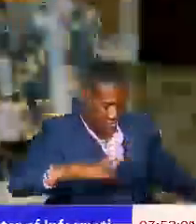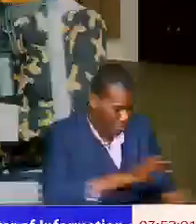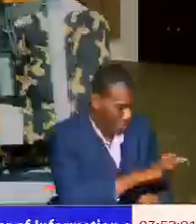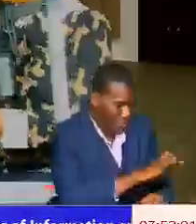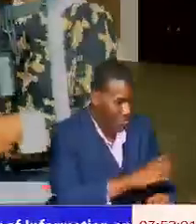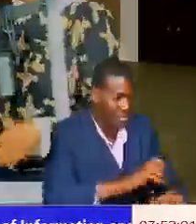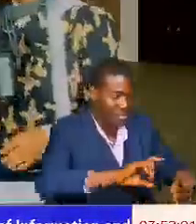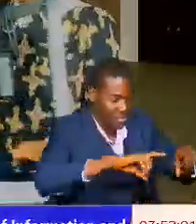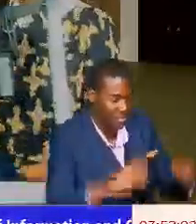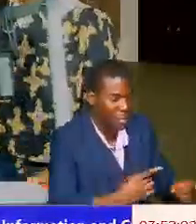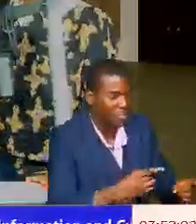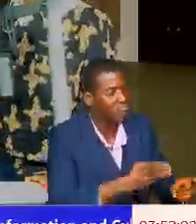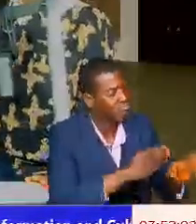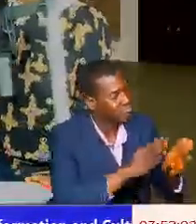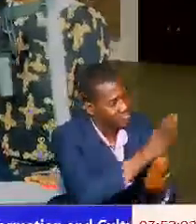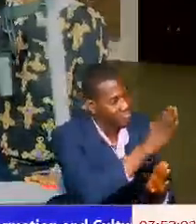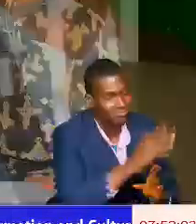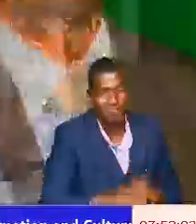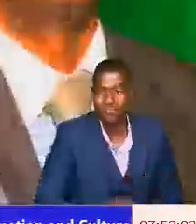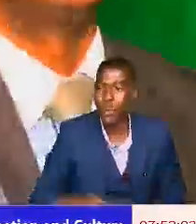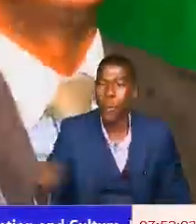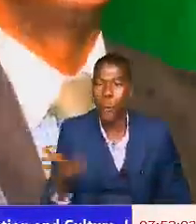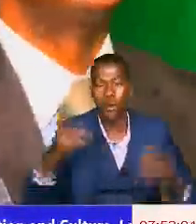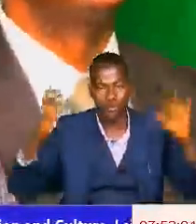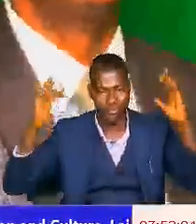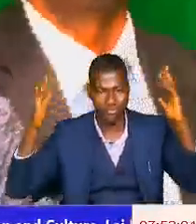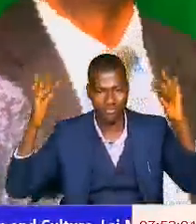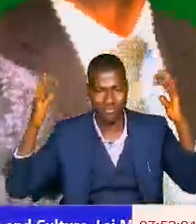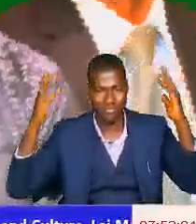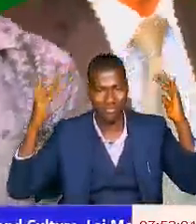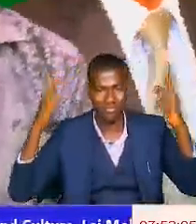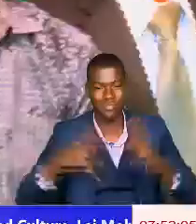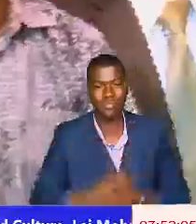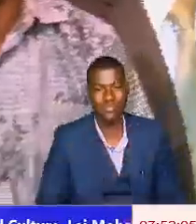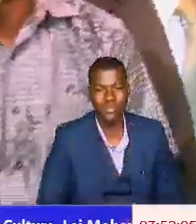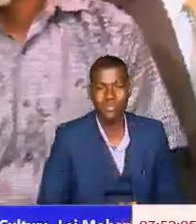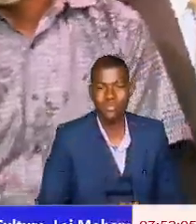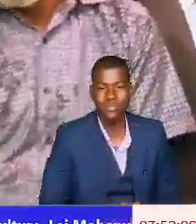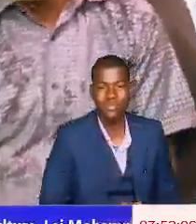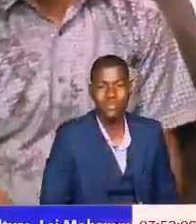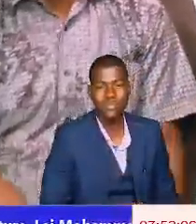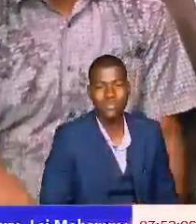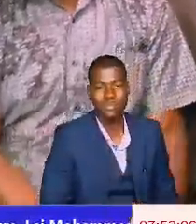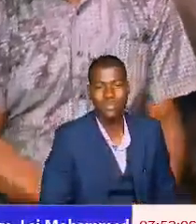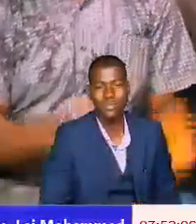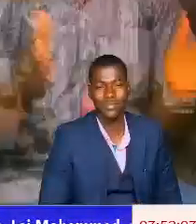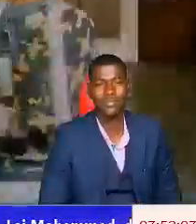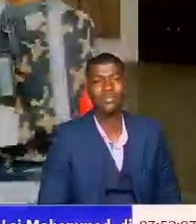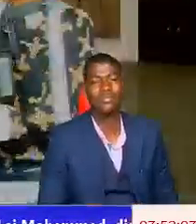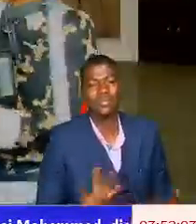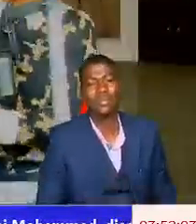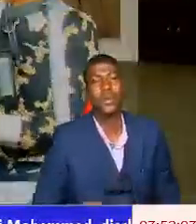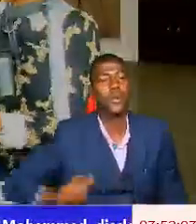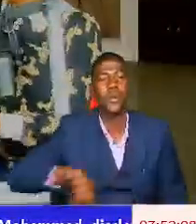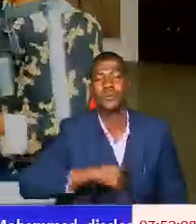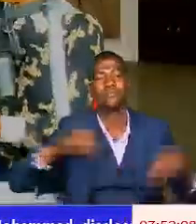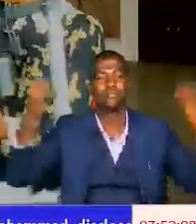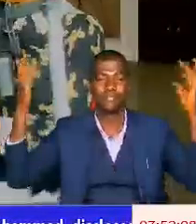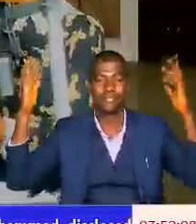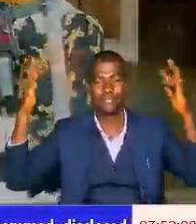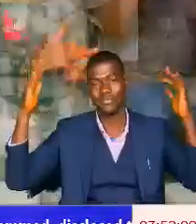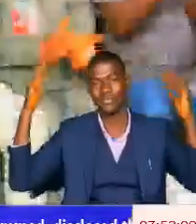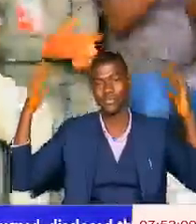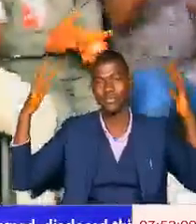Let's talk again, no. So now together everyone achieves more. Make we appreciate Madam